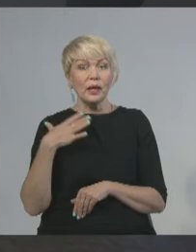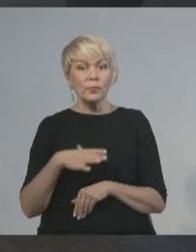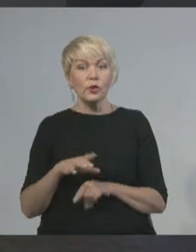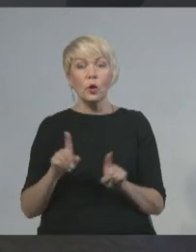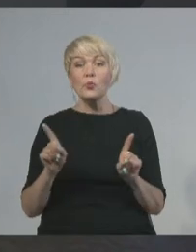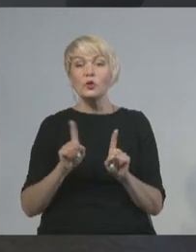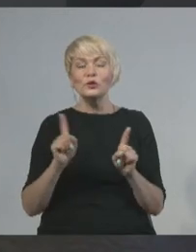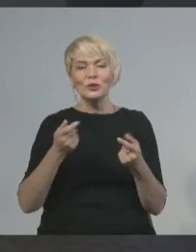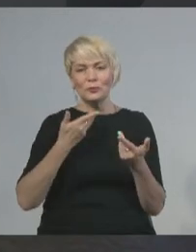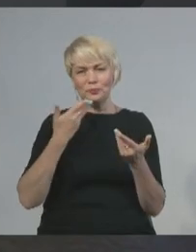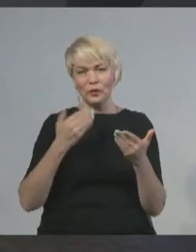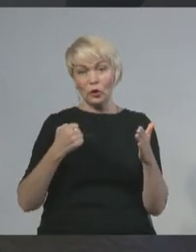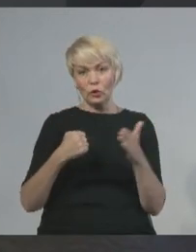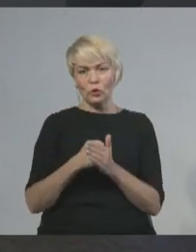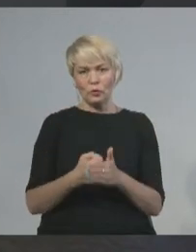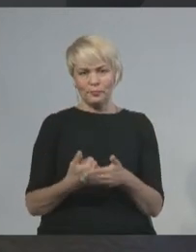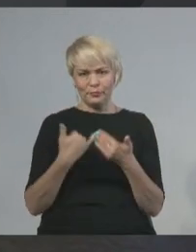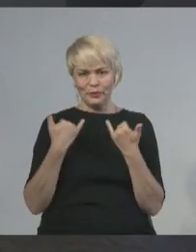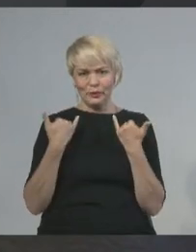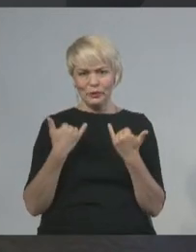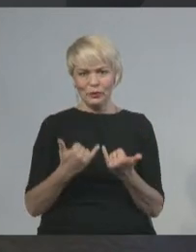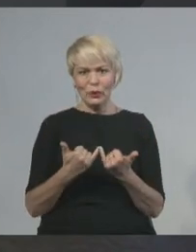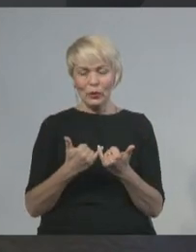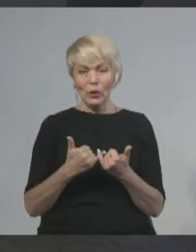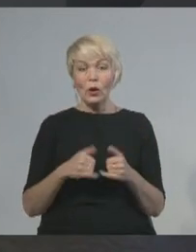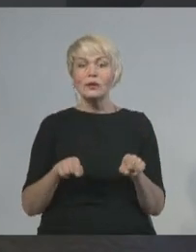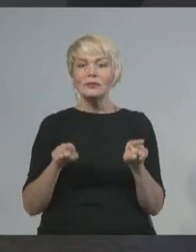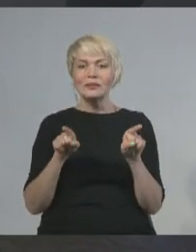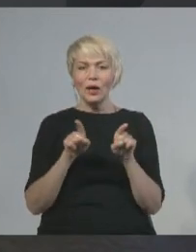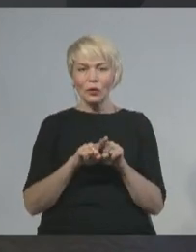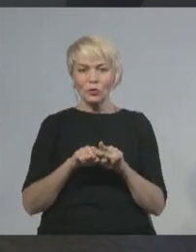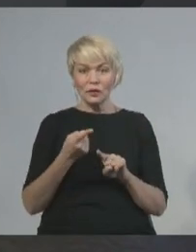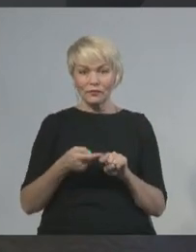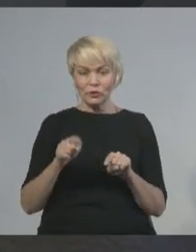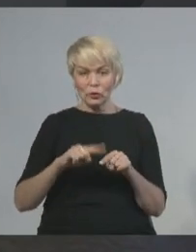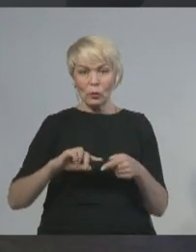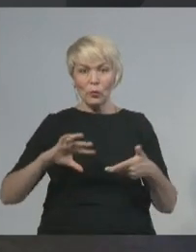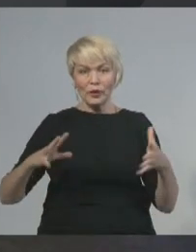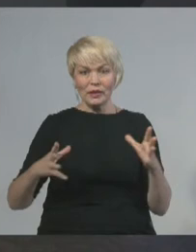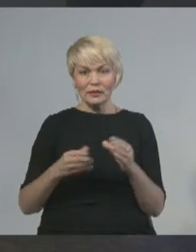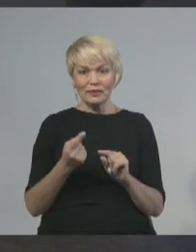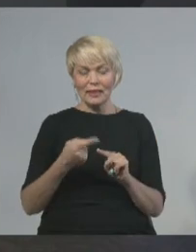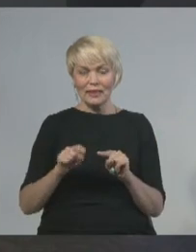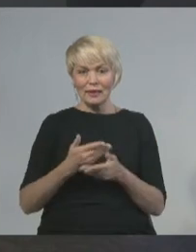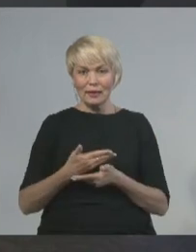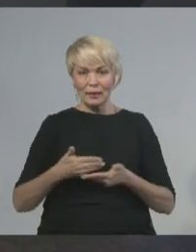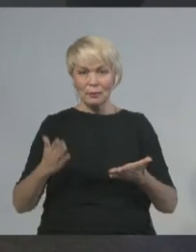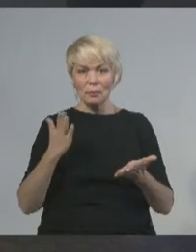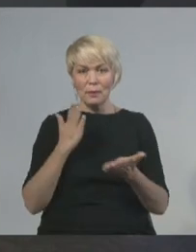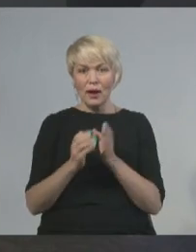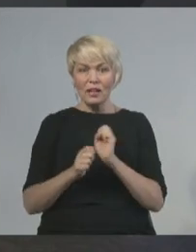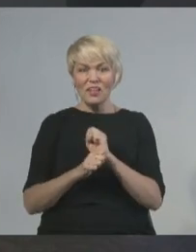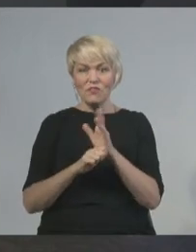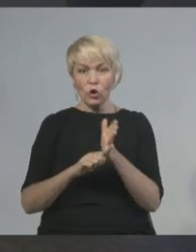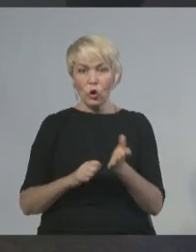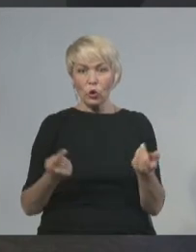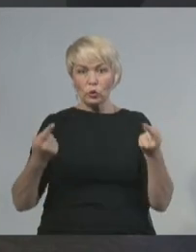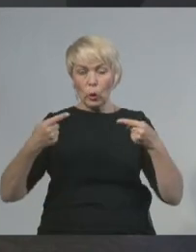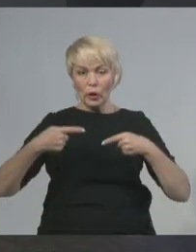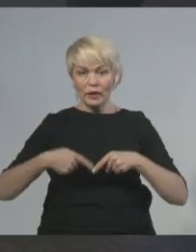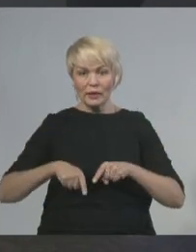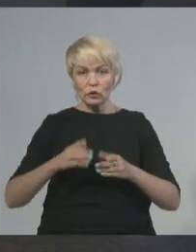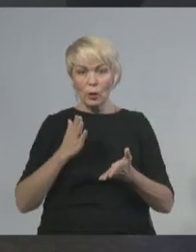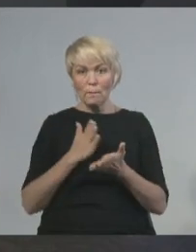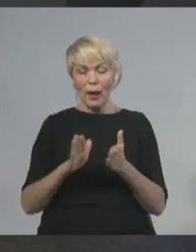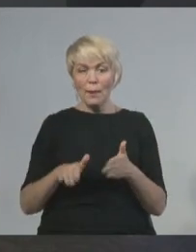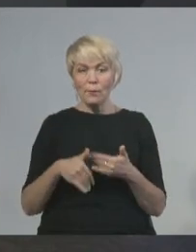so there was nothing to report on before and in the result that we have gained during current crisis and